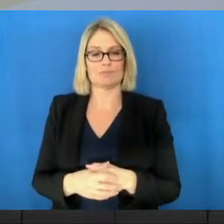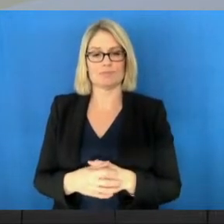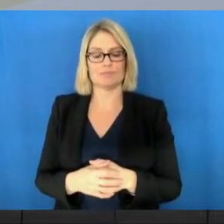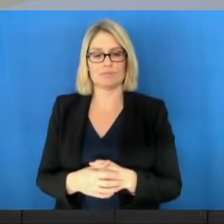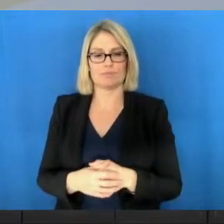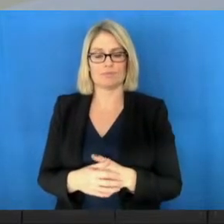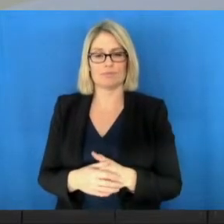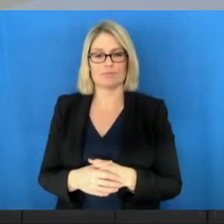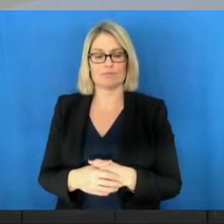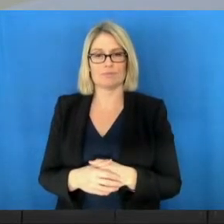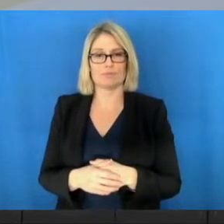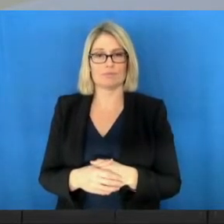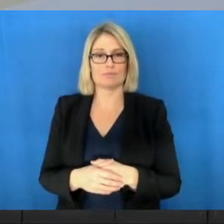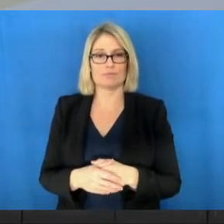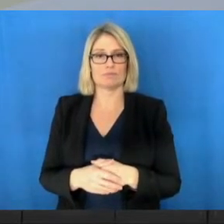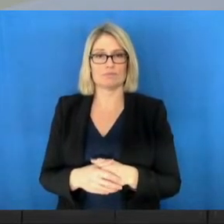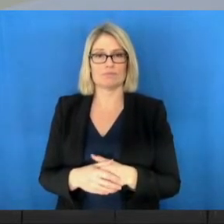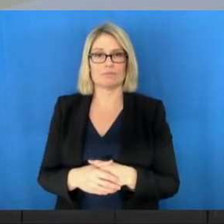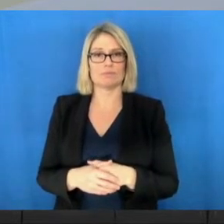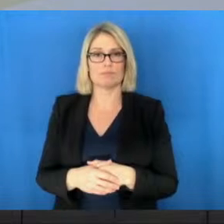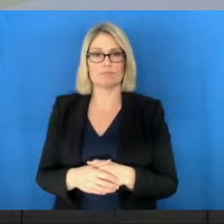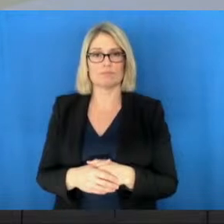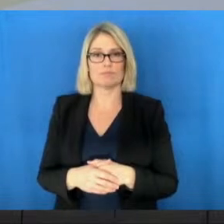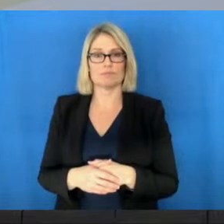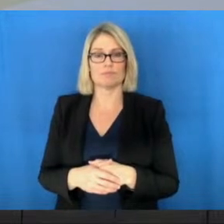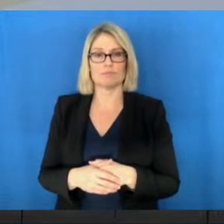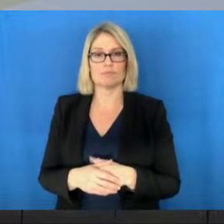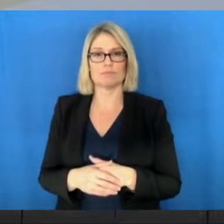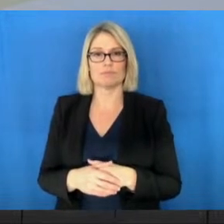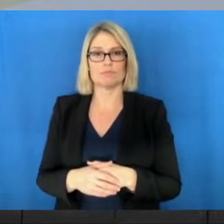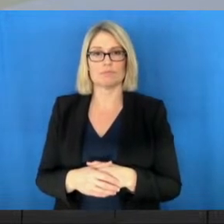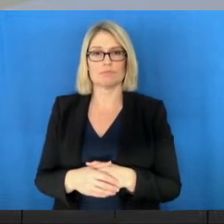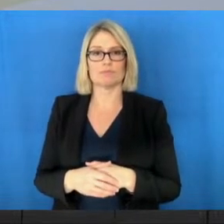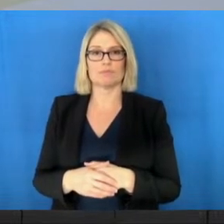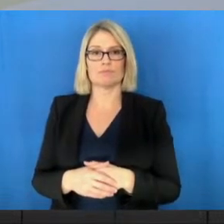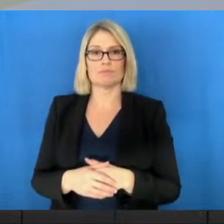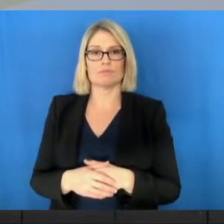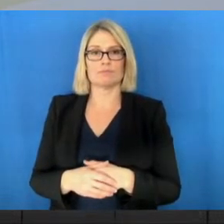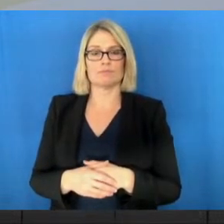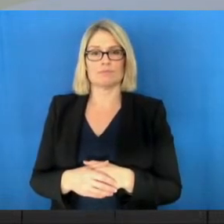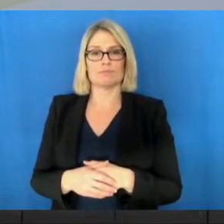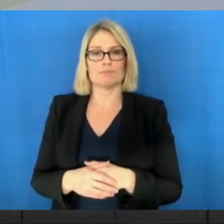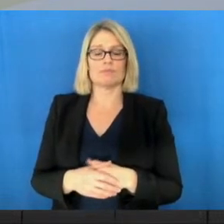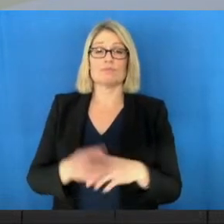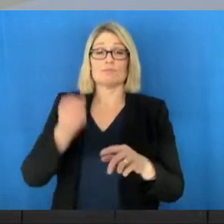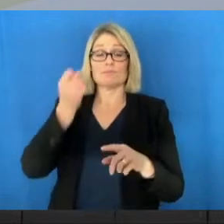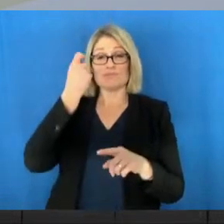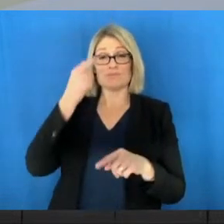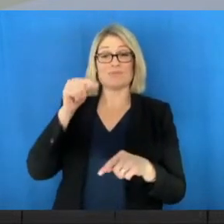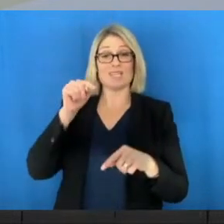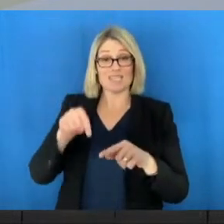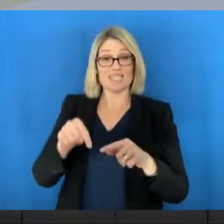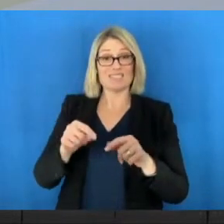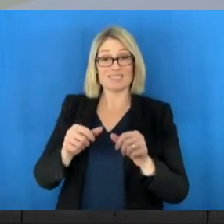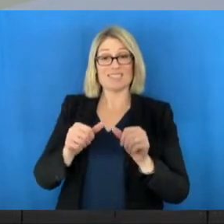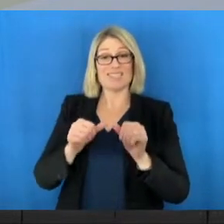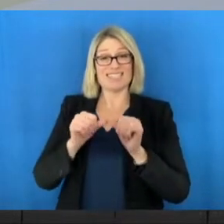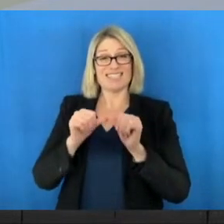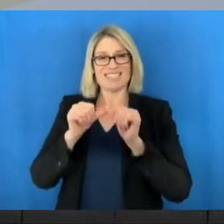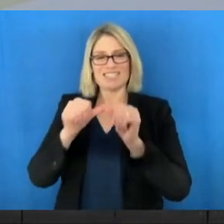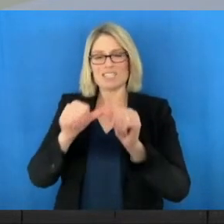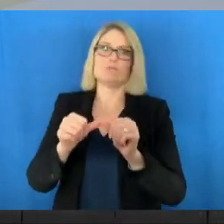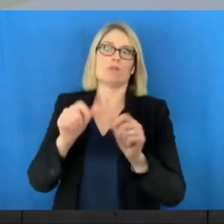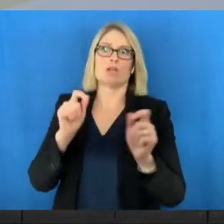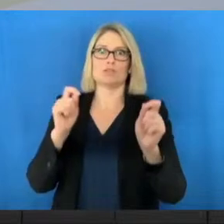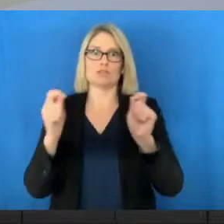a good thing. But obviously, we learn every single step of the way, I think, as we've gone